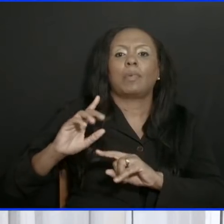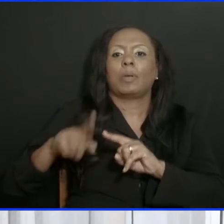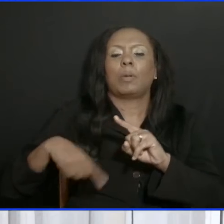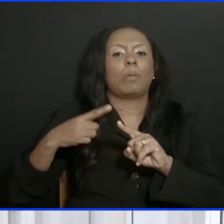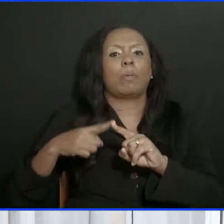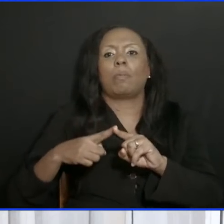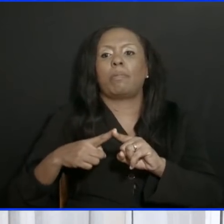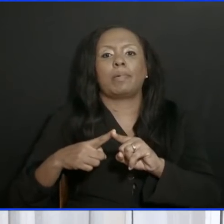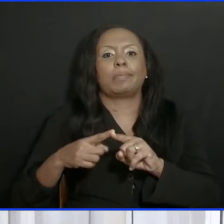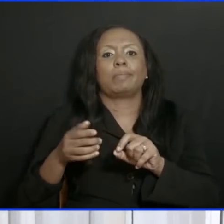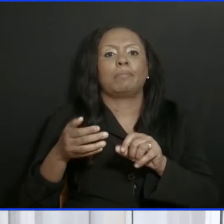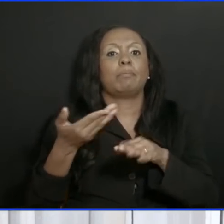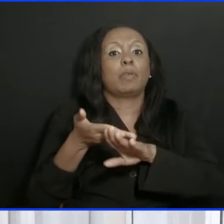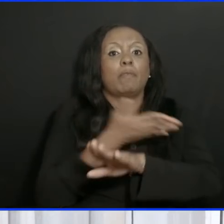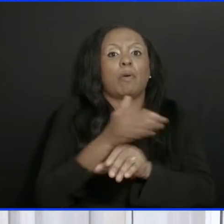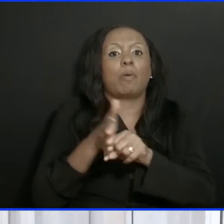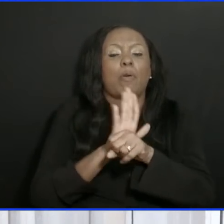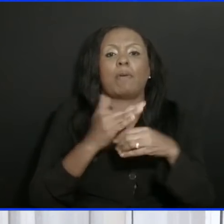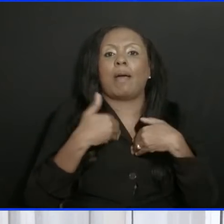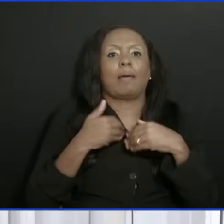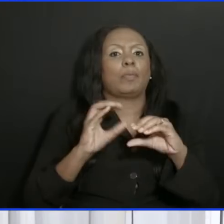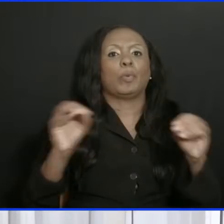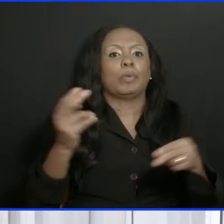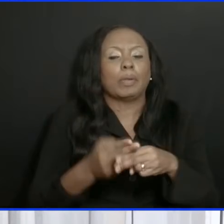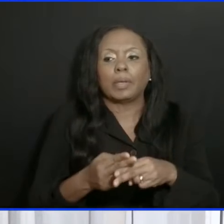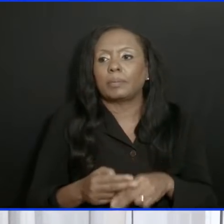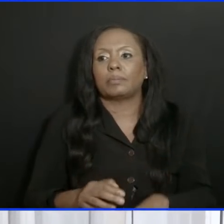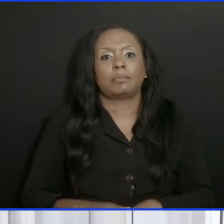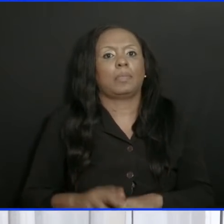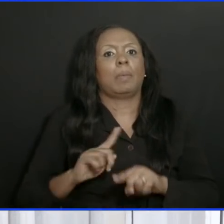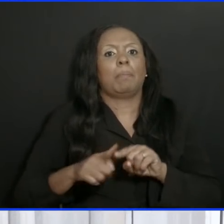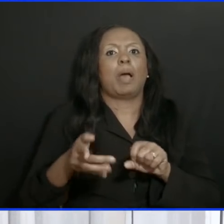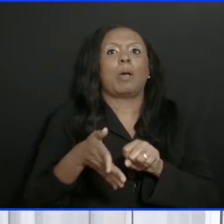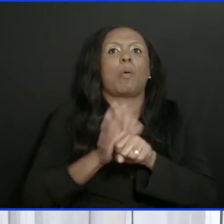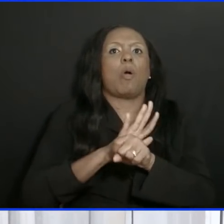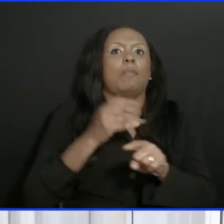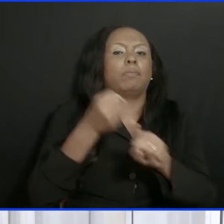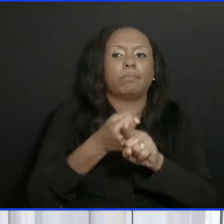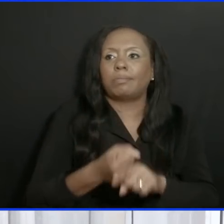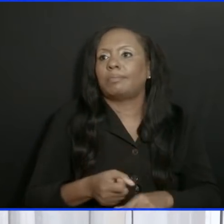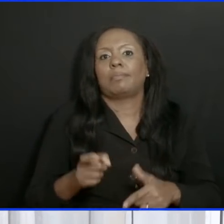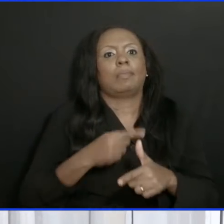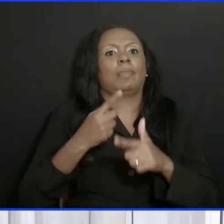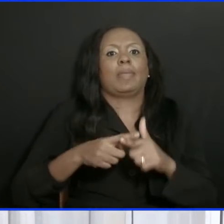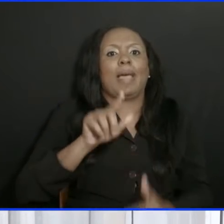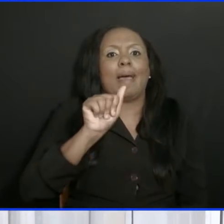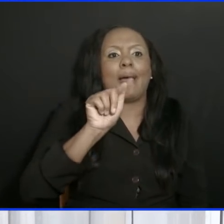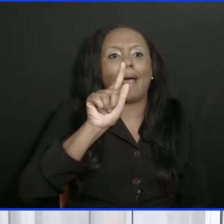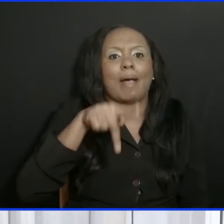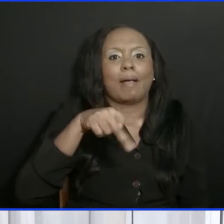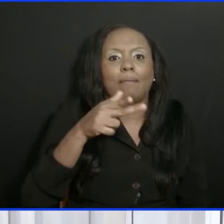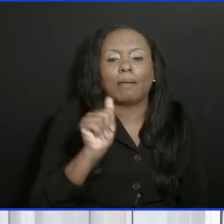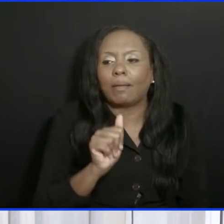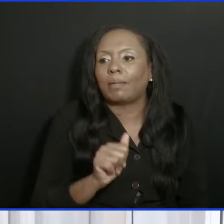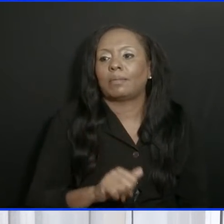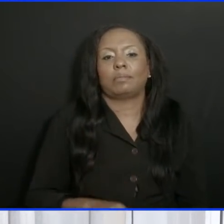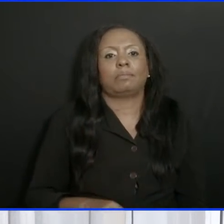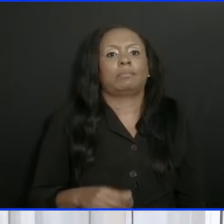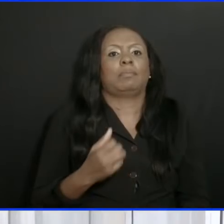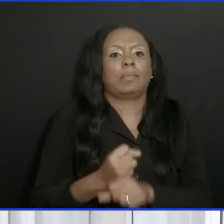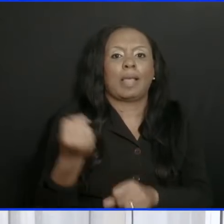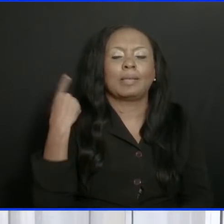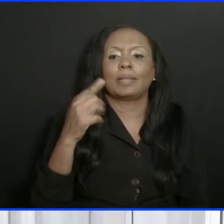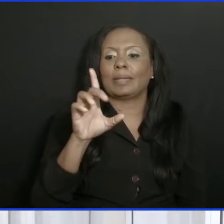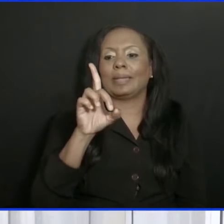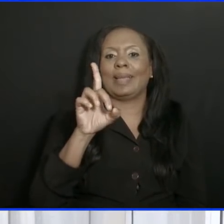Alpha at the beginning of last year, when it became Delta for us in the middle of last year, and now that we go into